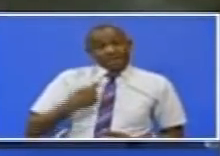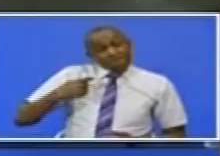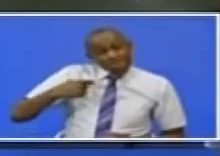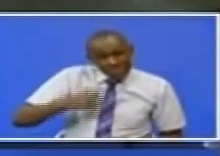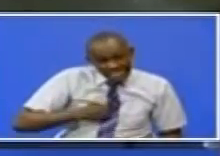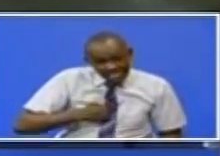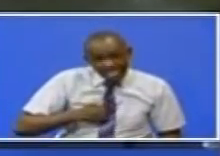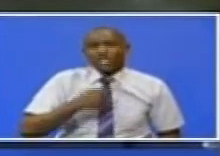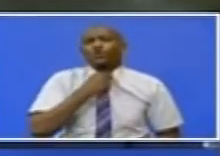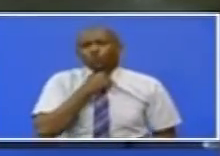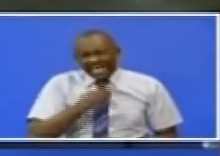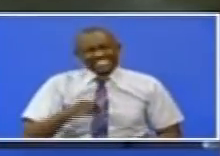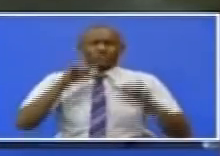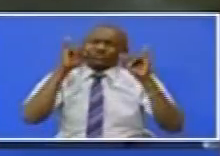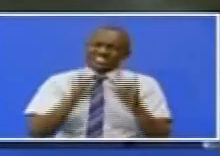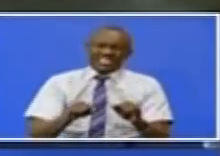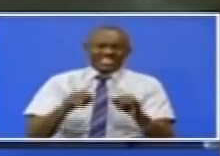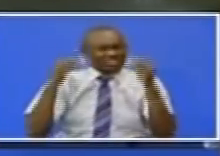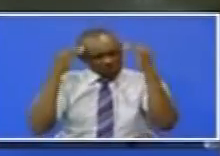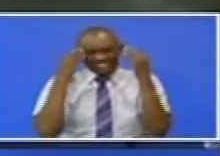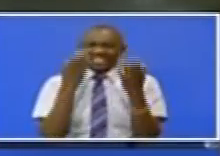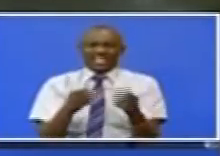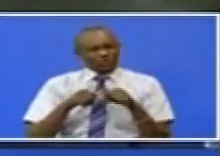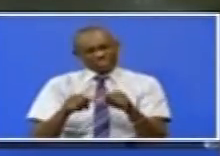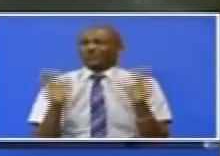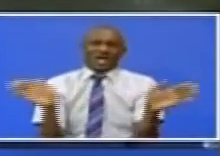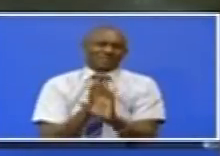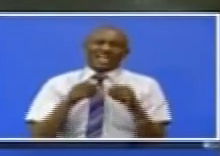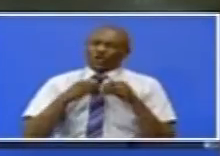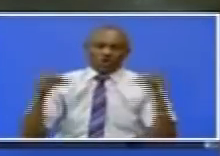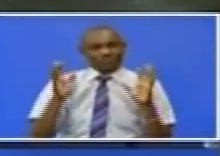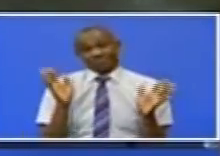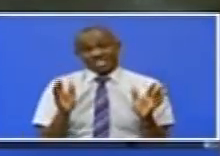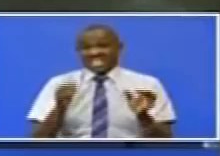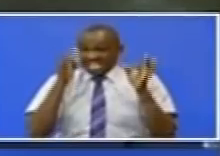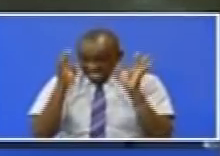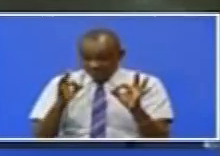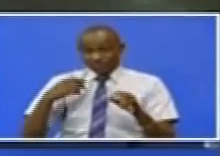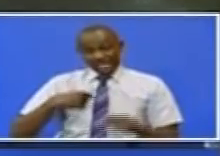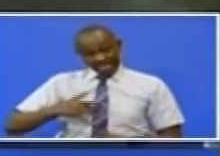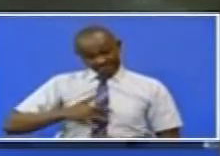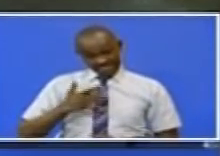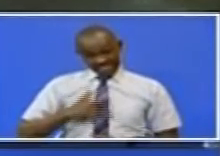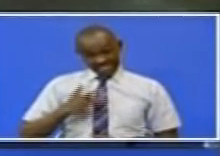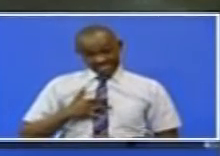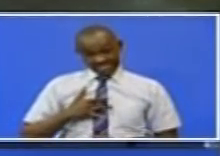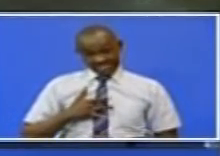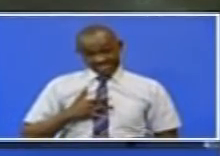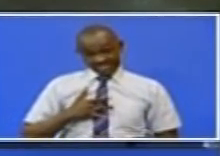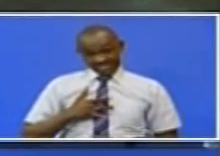not want to remain in the judiciary if I feel